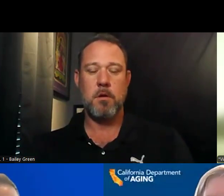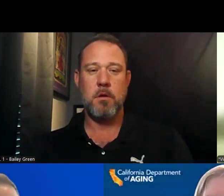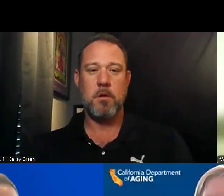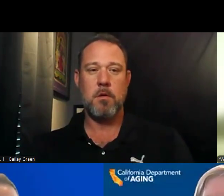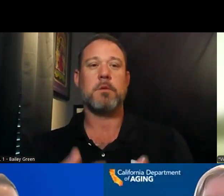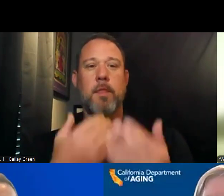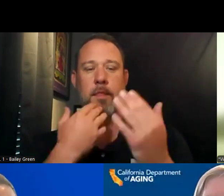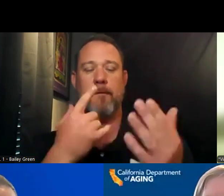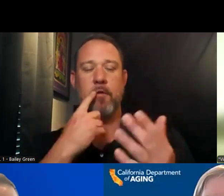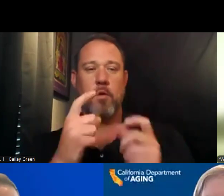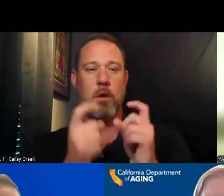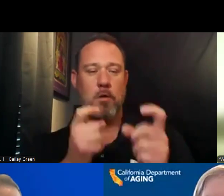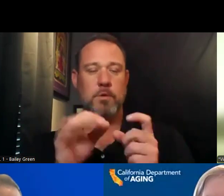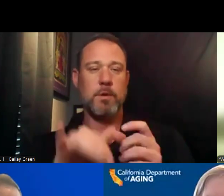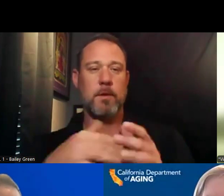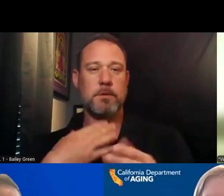this committee.